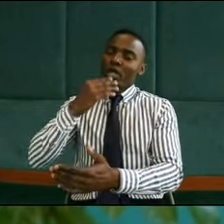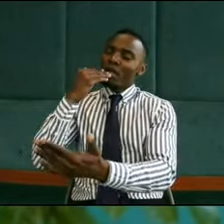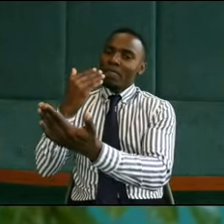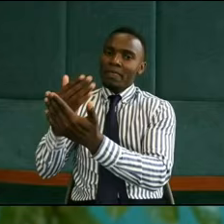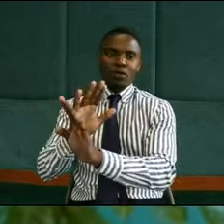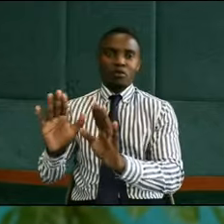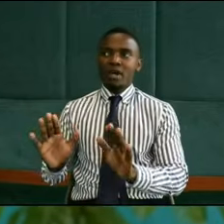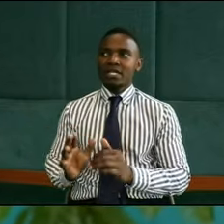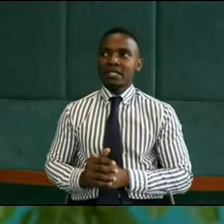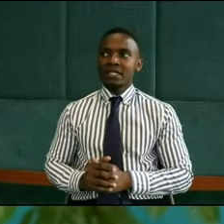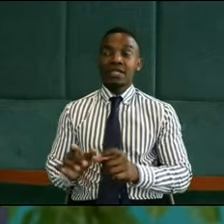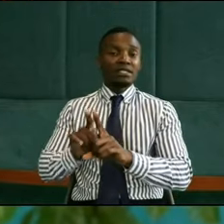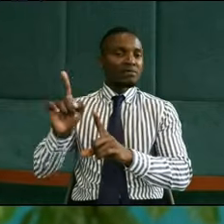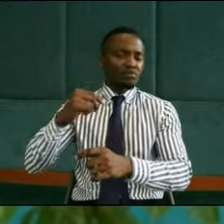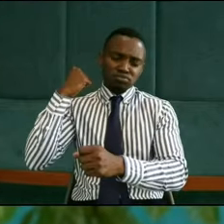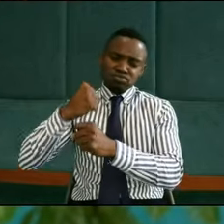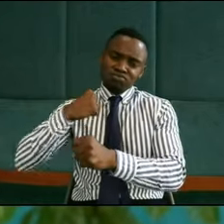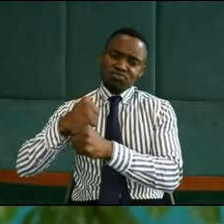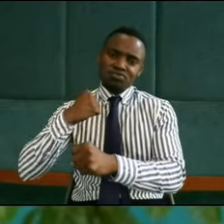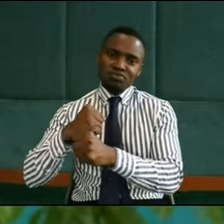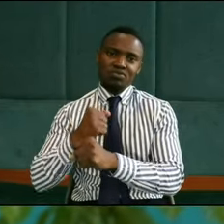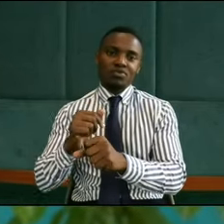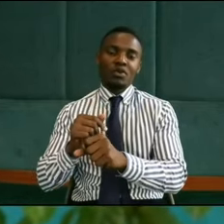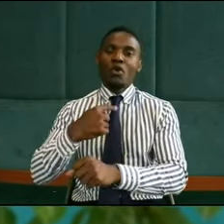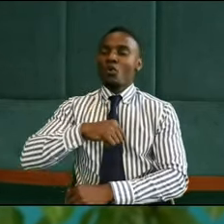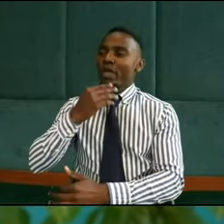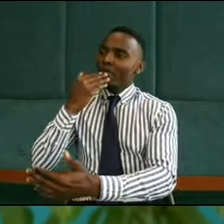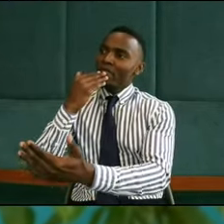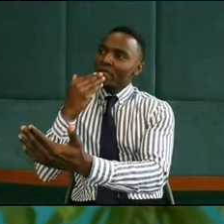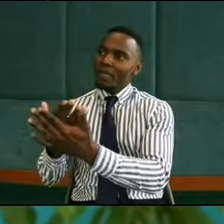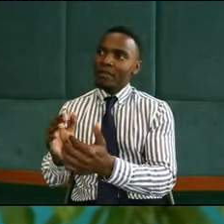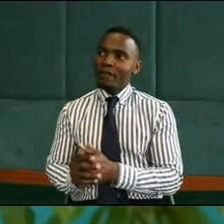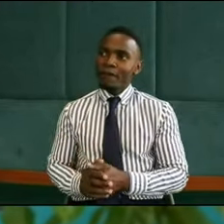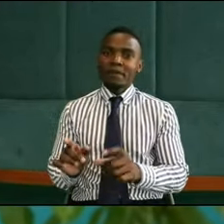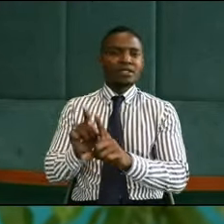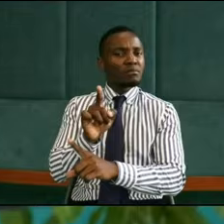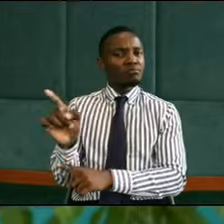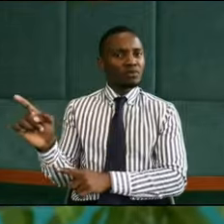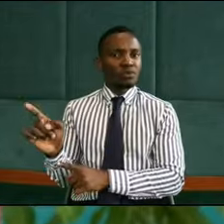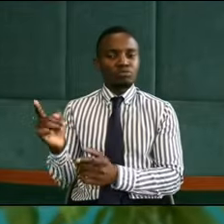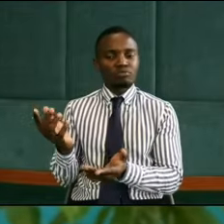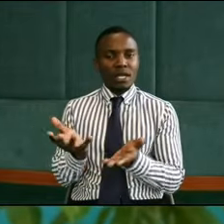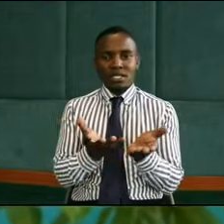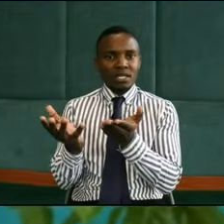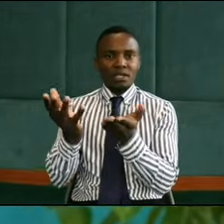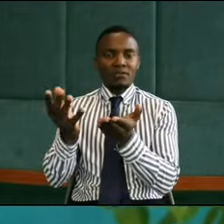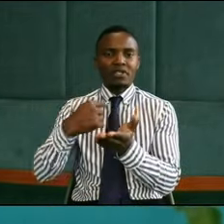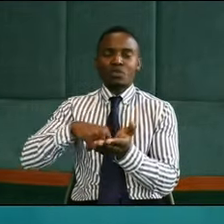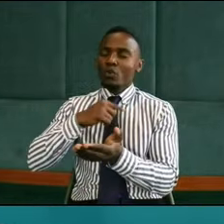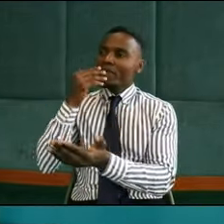You have burned midnight oil, but we want to say thank you. You have made sacrifices, but we want to say thank